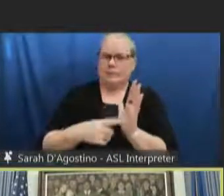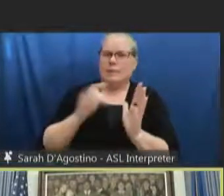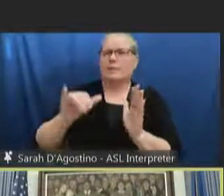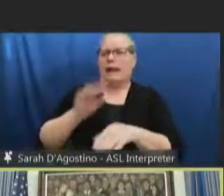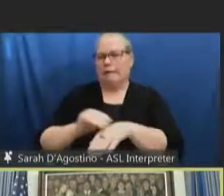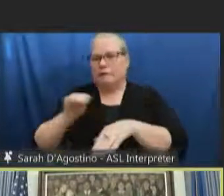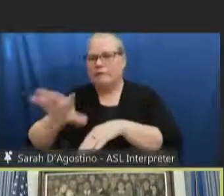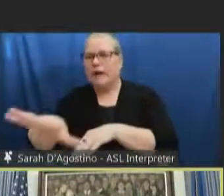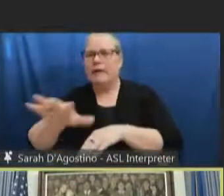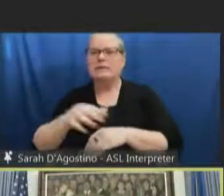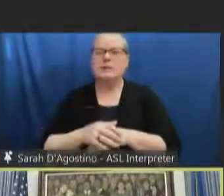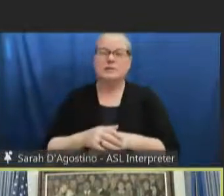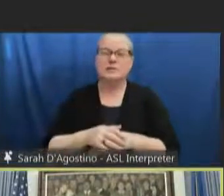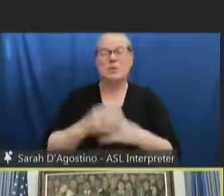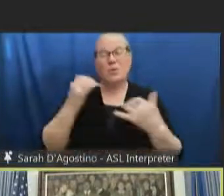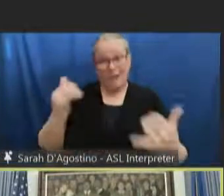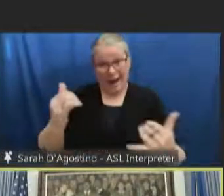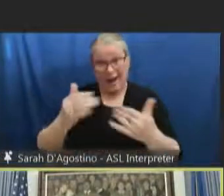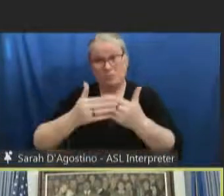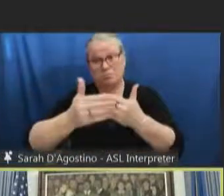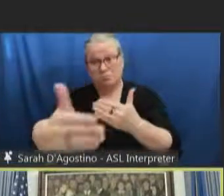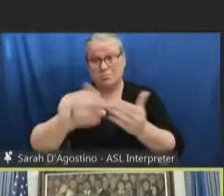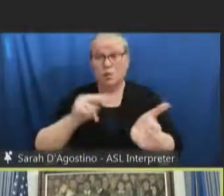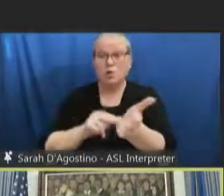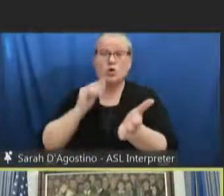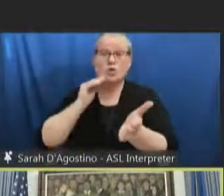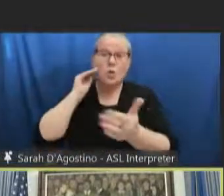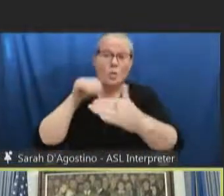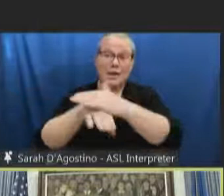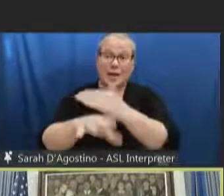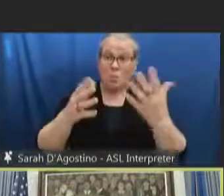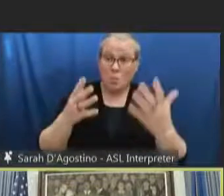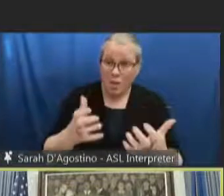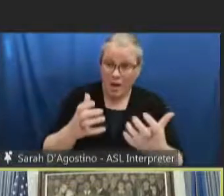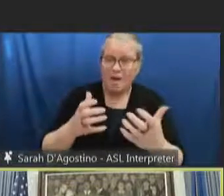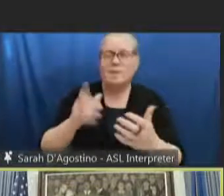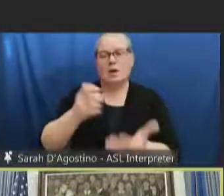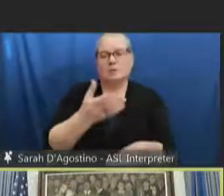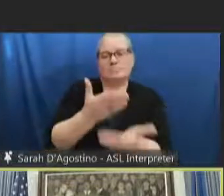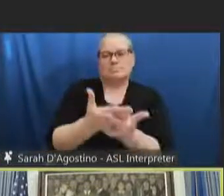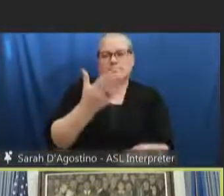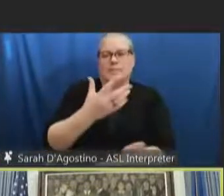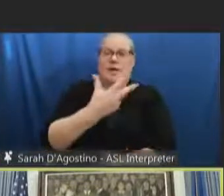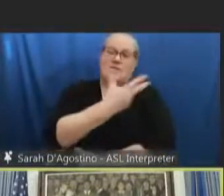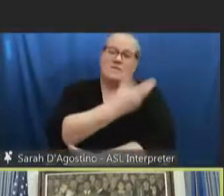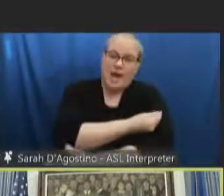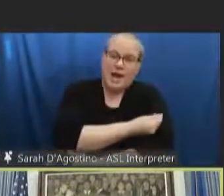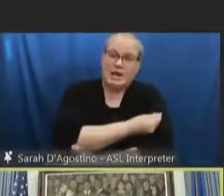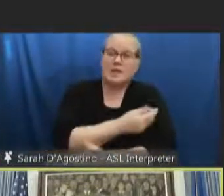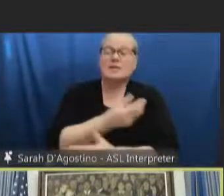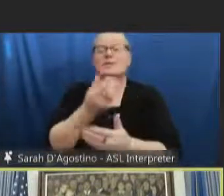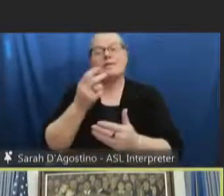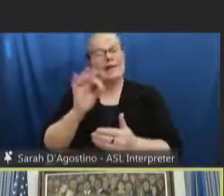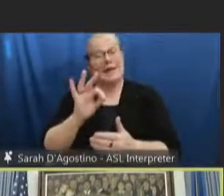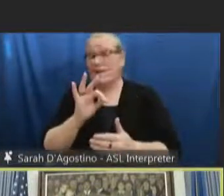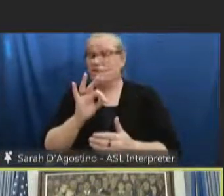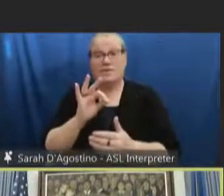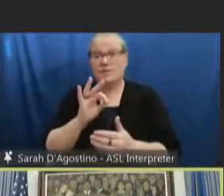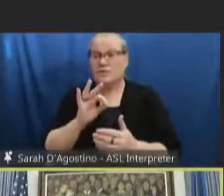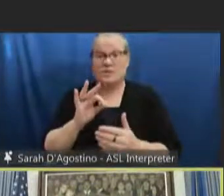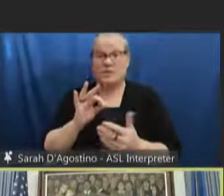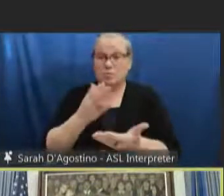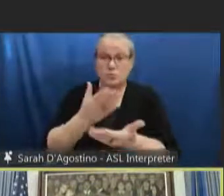show us that you've been vaccinated, or we'll have a test there for you. Not starting until Saturday. We're getting the tests out, now